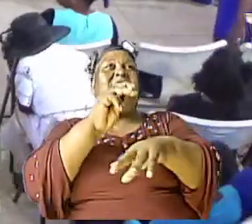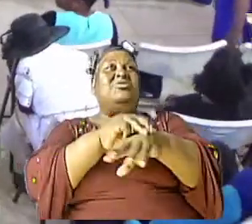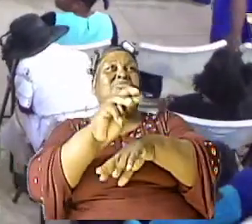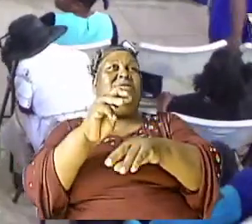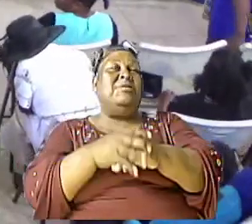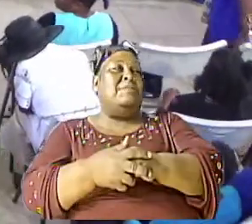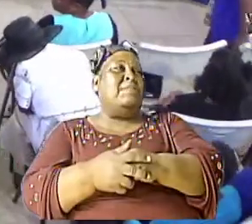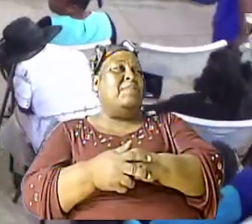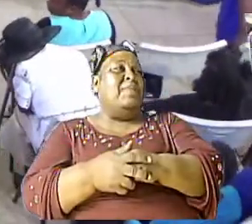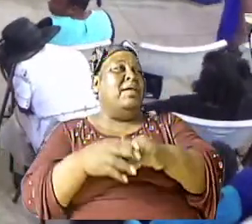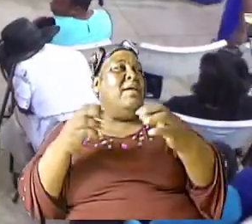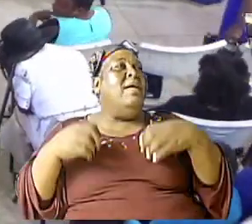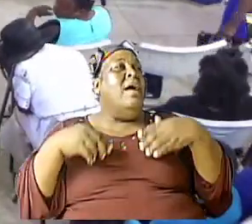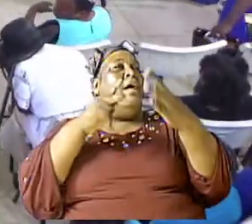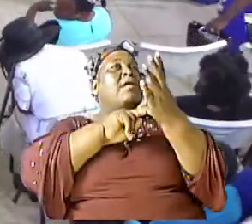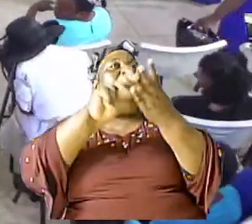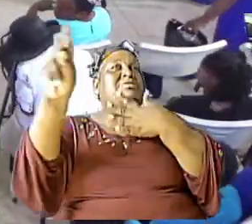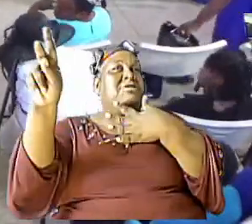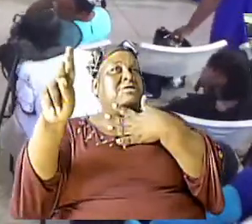name.